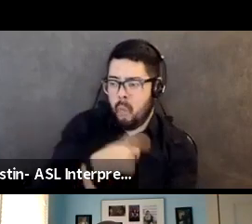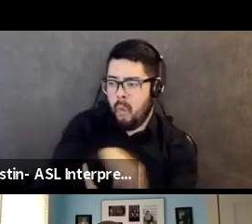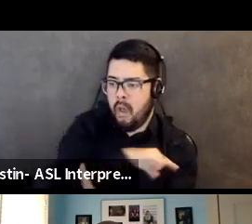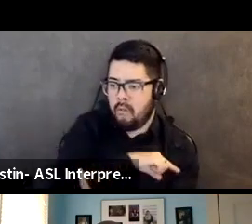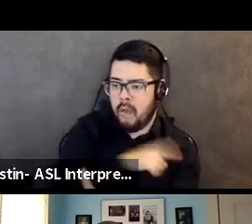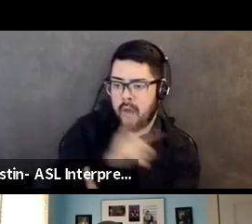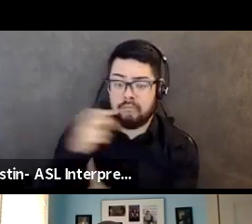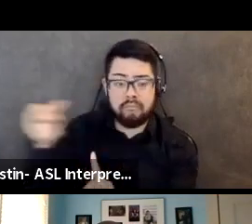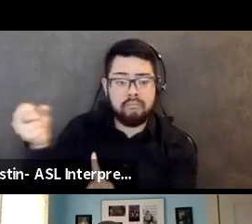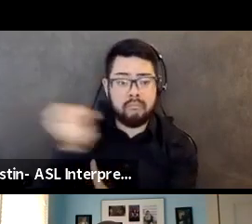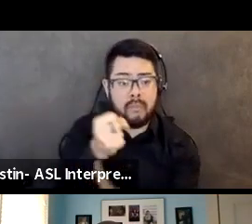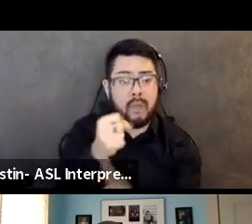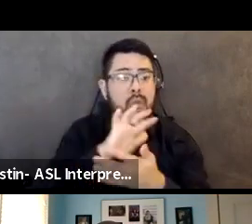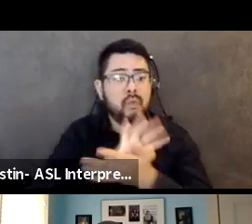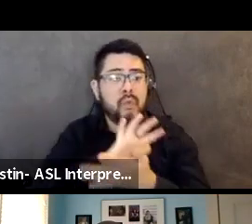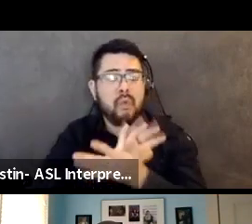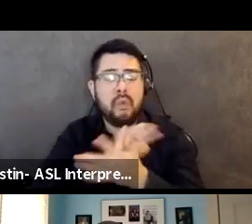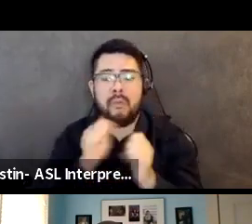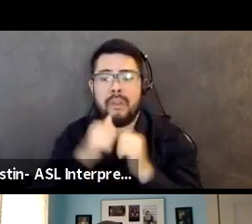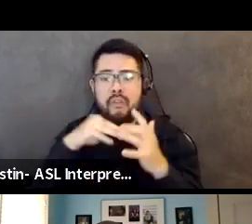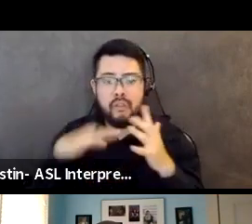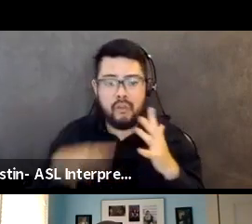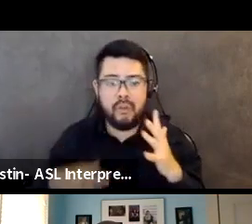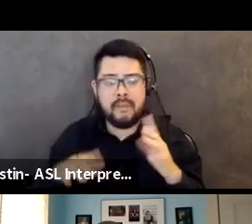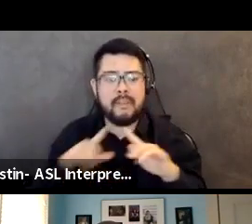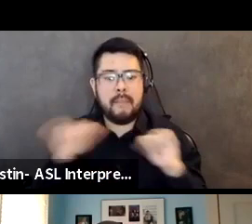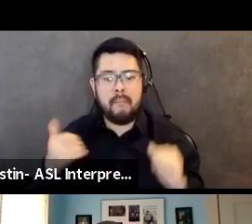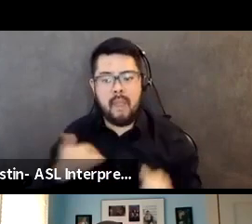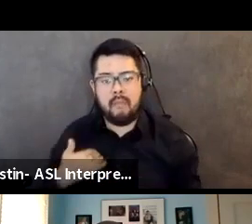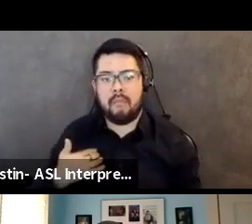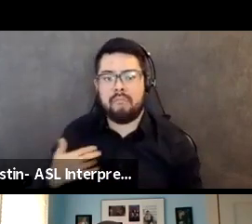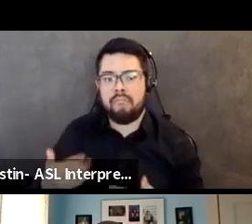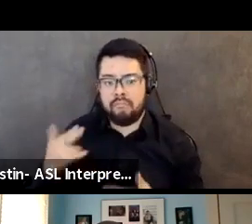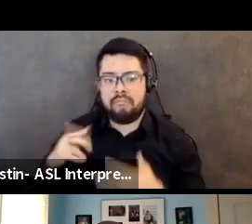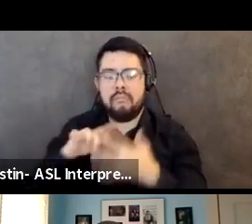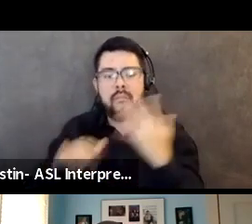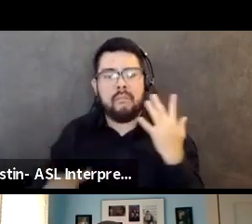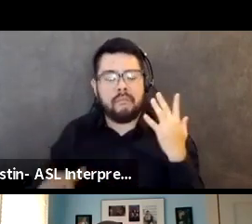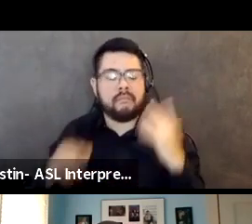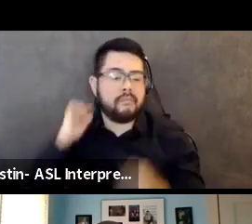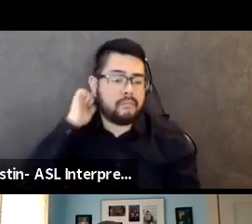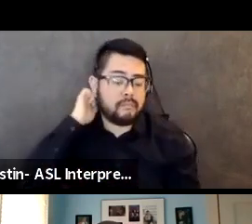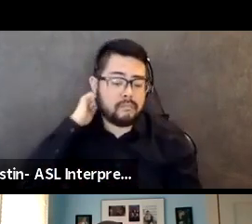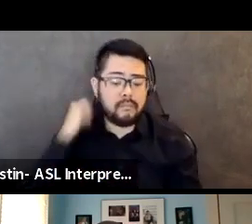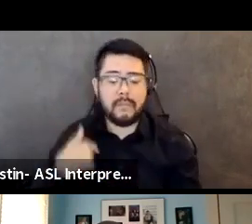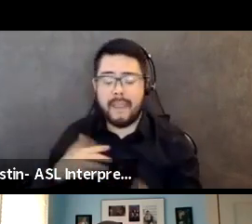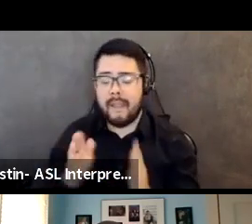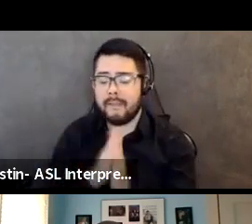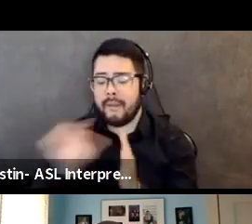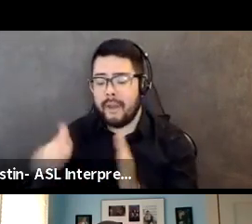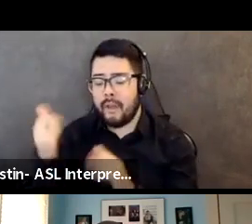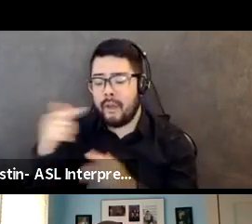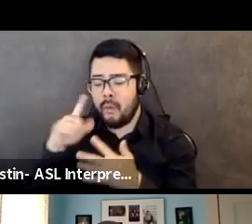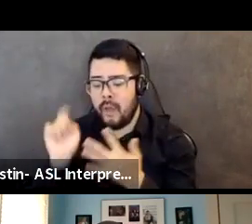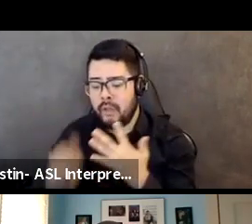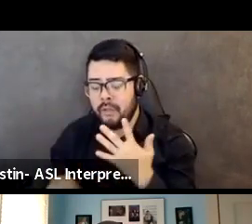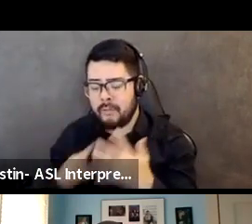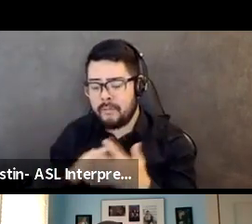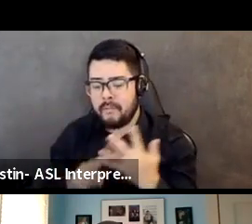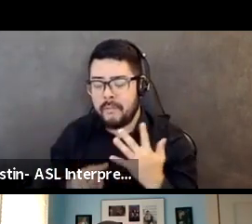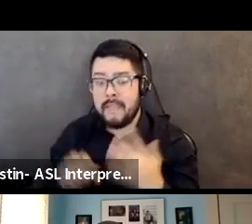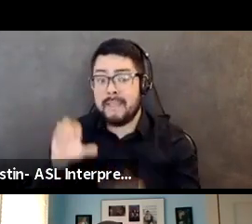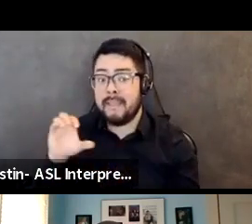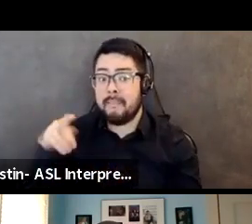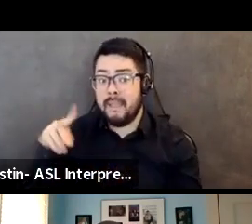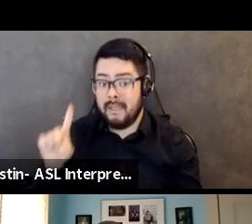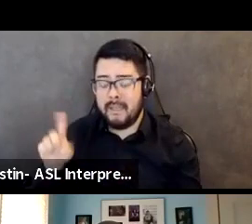in a school with students while being armed that's another one what is a cpd